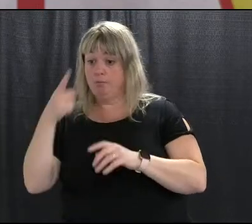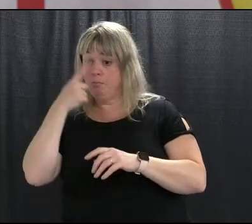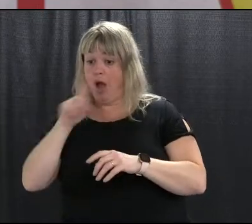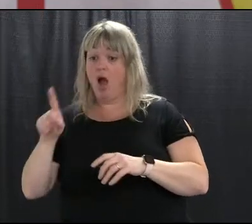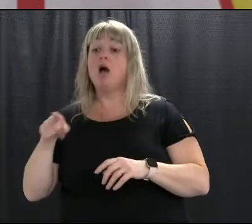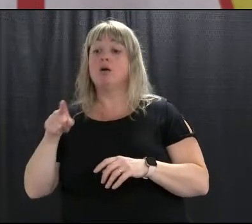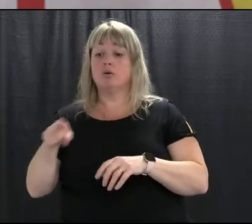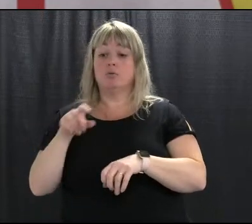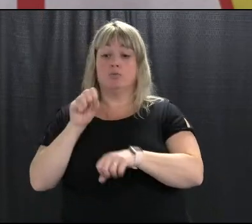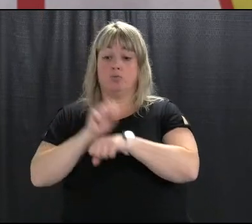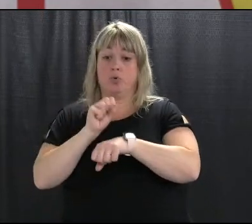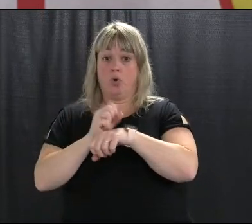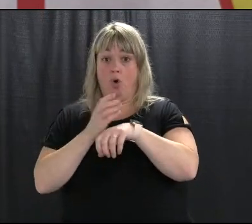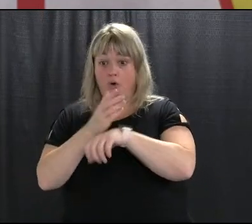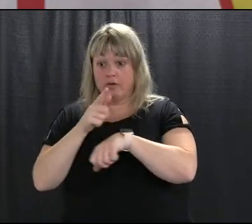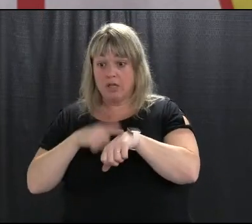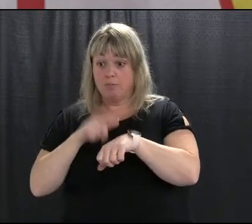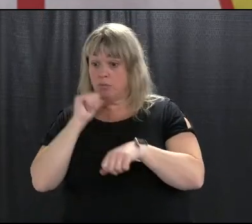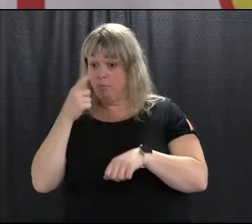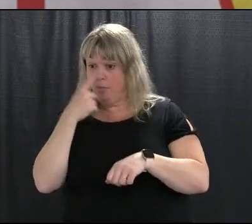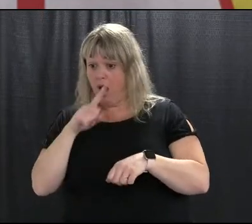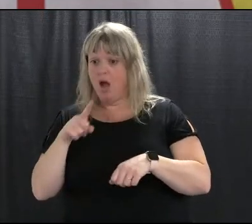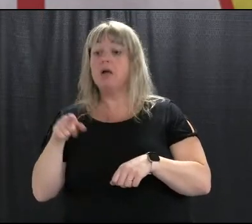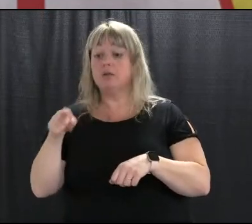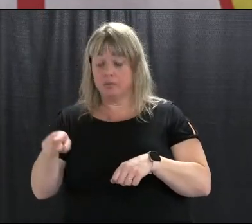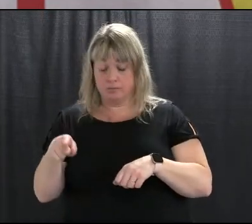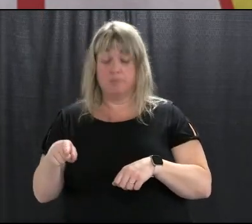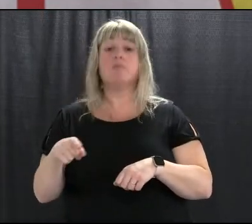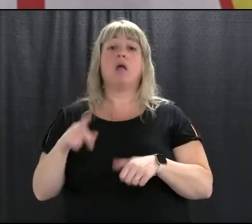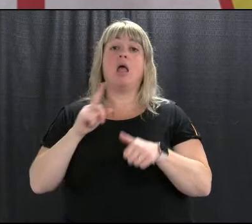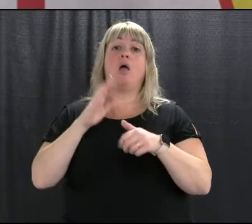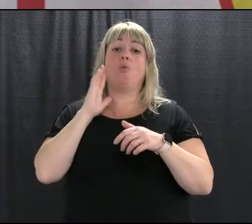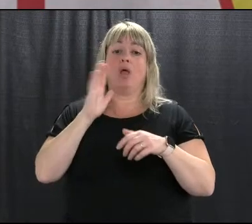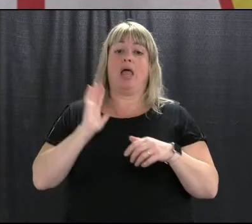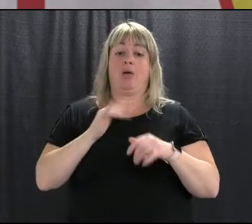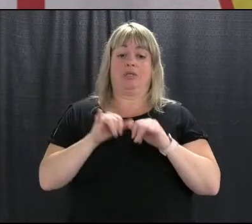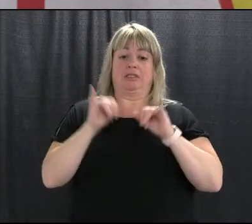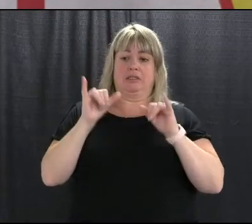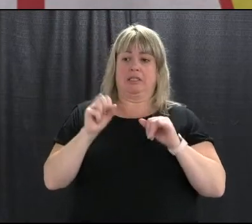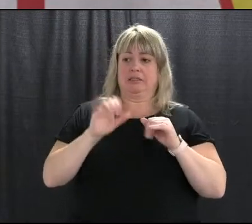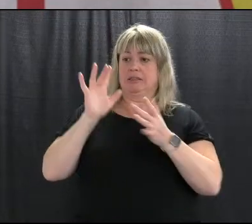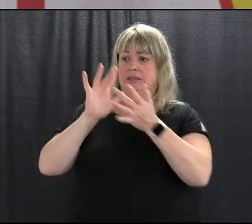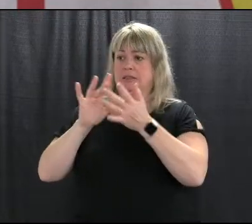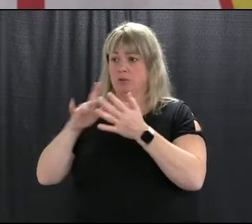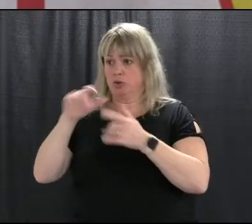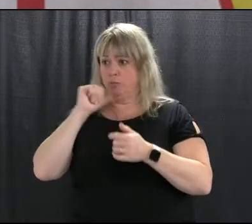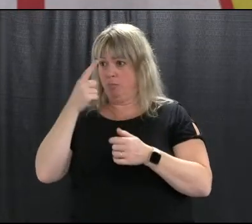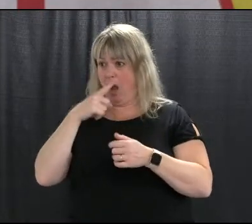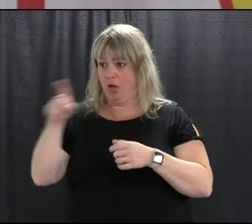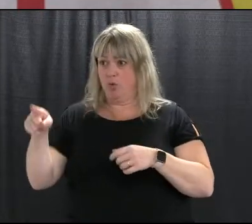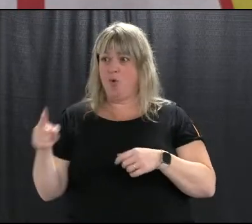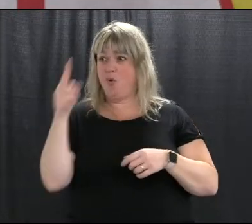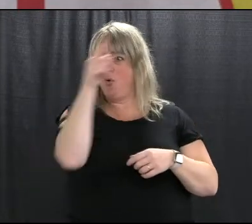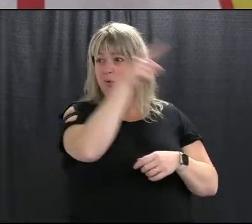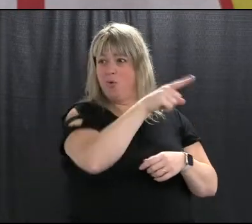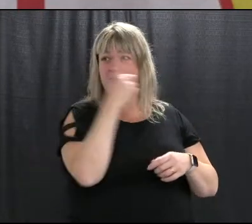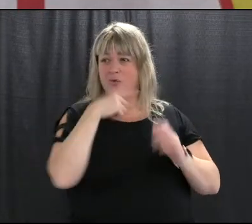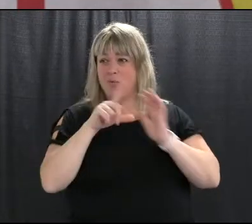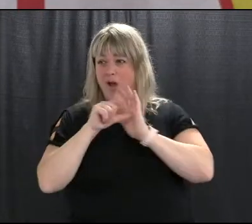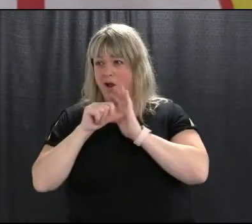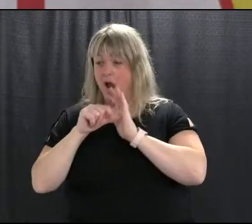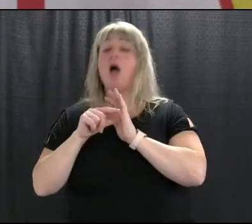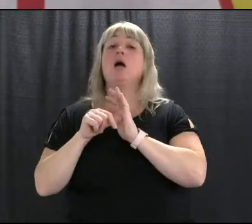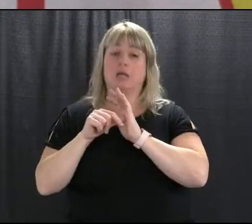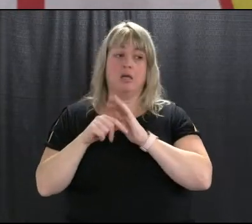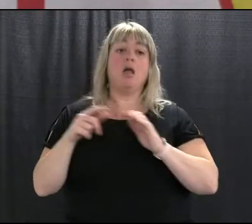of work or overtime hours, so that it makes it easier for the system to reach out to those who are willing to do so. All of these things